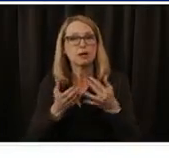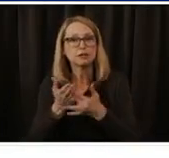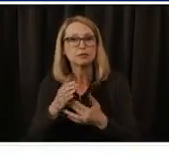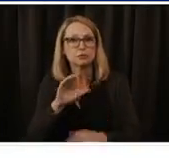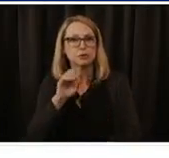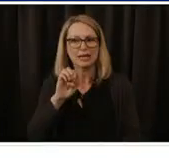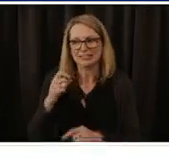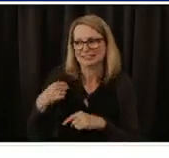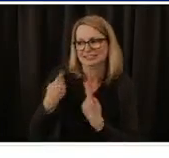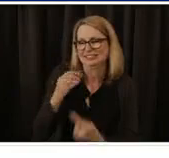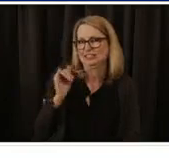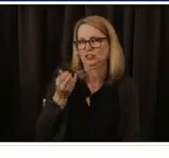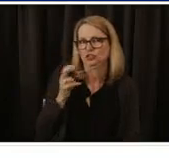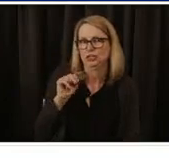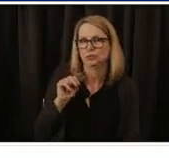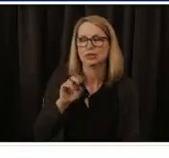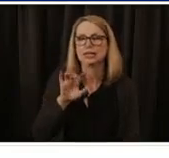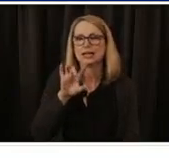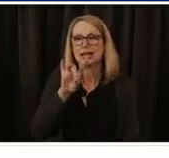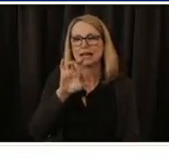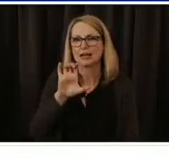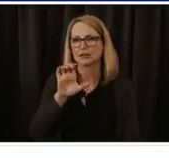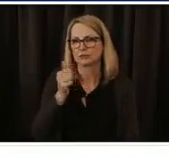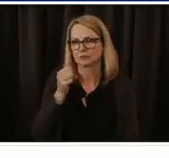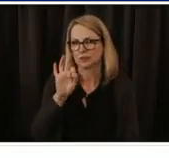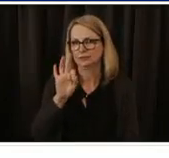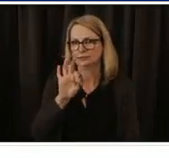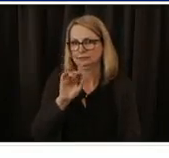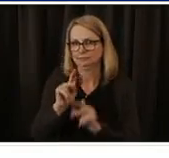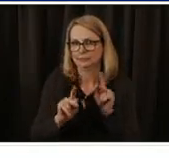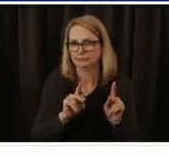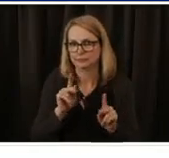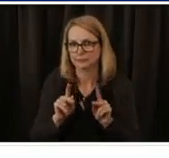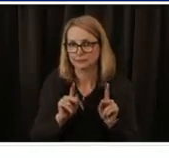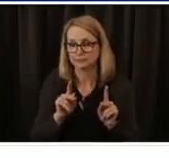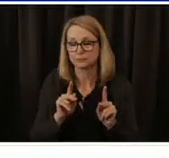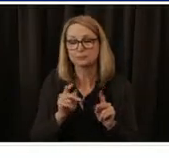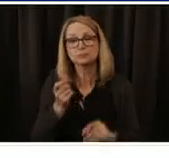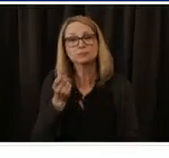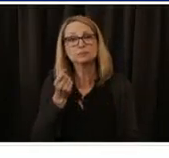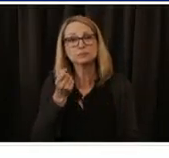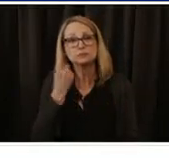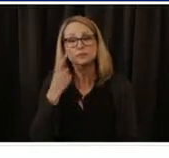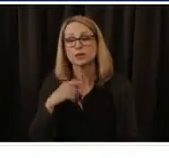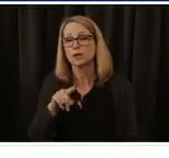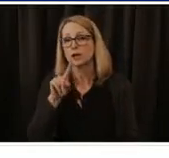late January is 819 of those cases. At the same time,